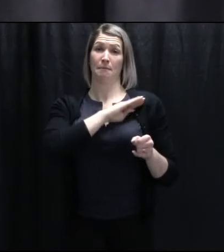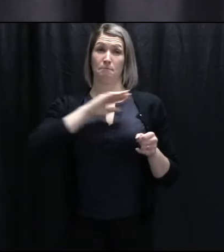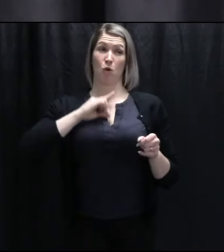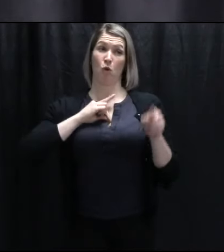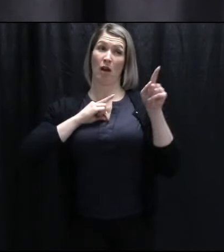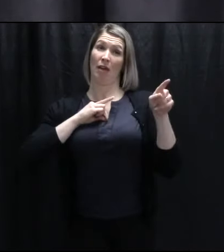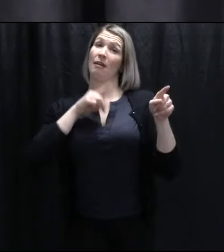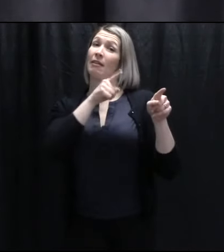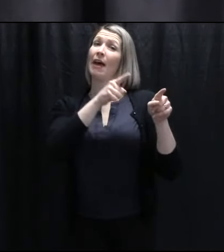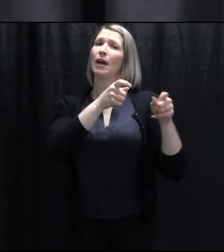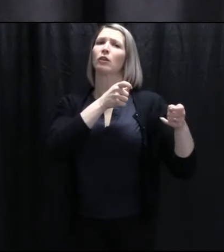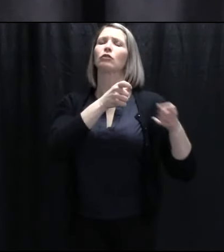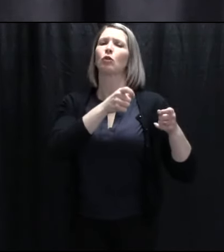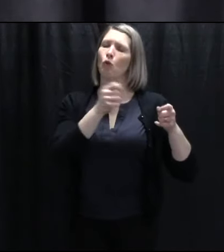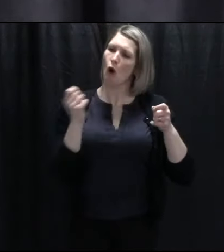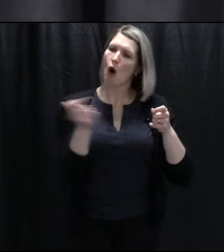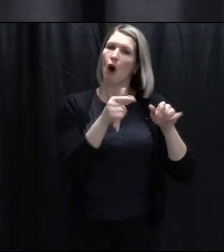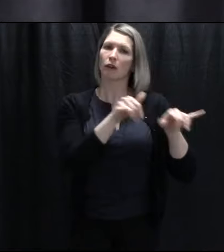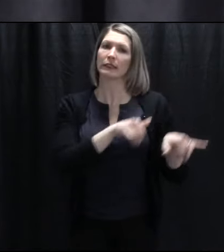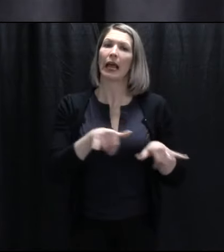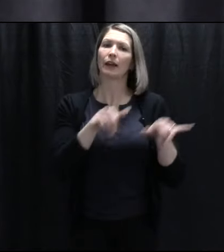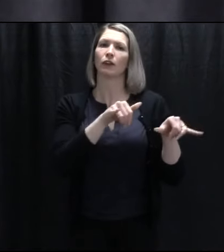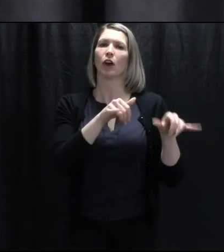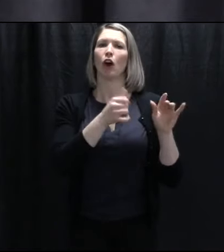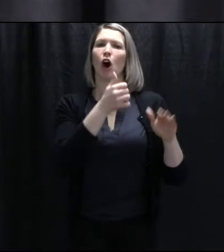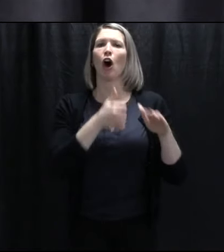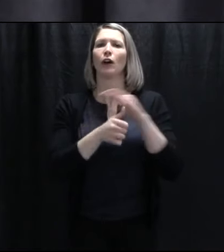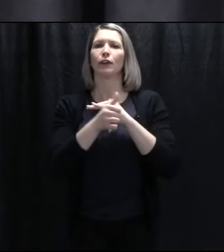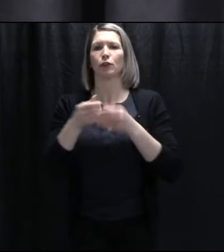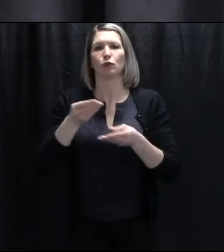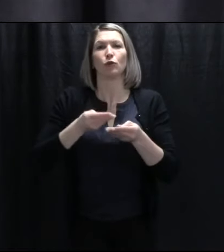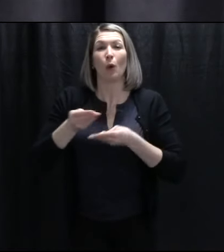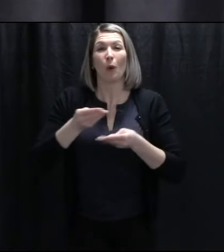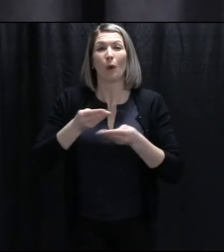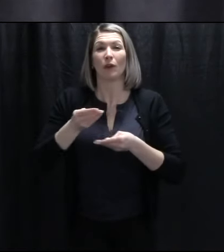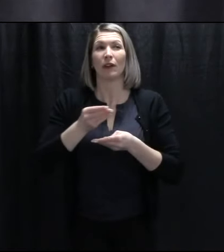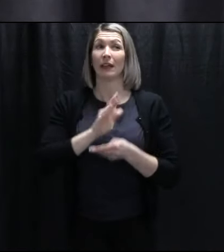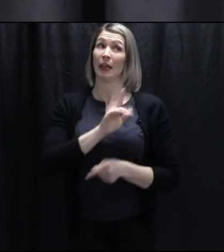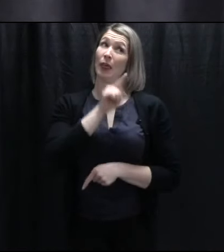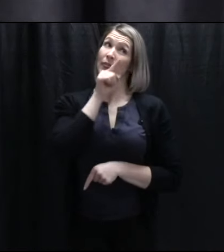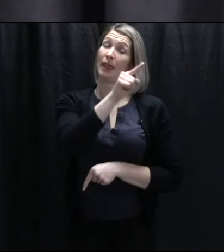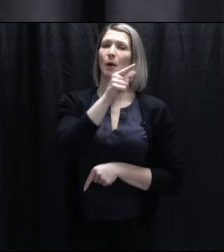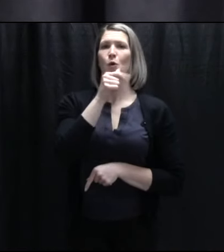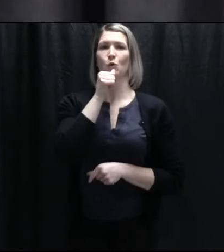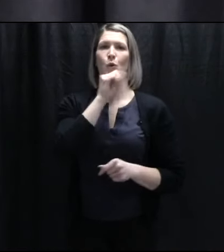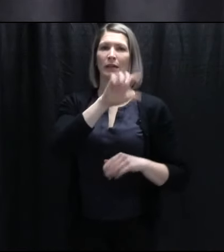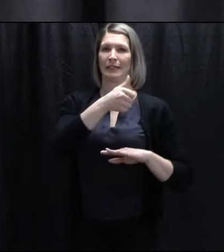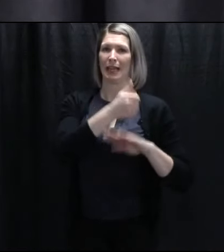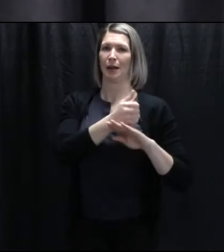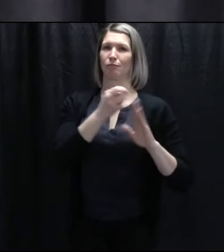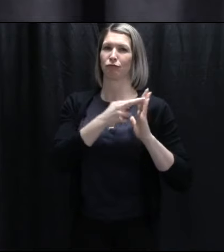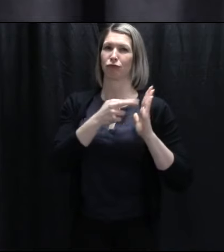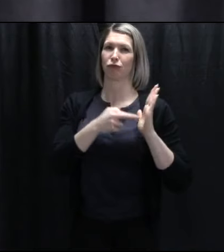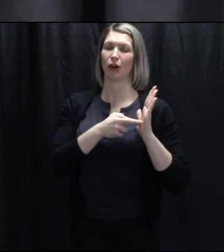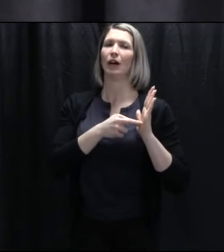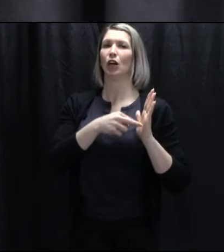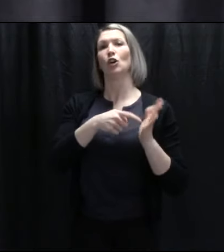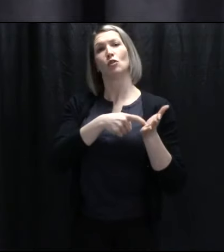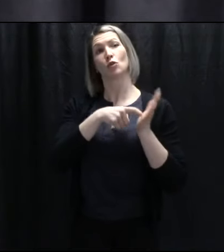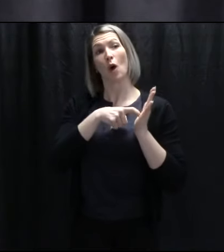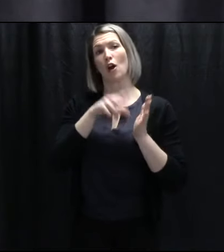of practice of all pharmacies and pharmacists in the province, and it was they who issued the requirement